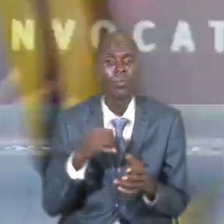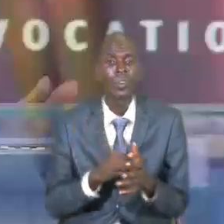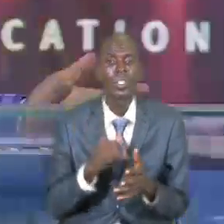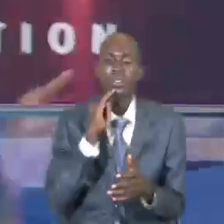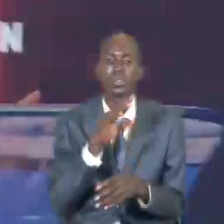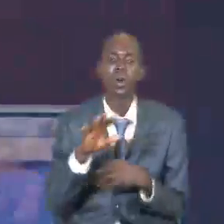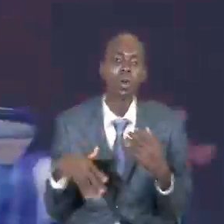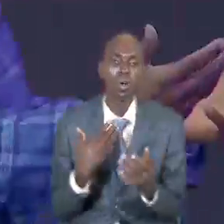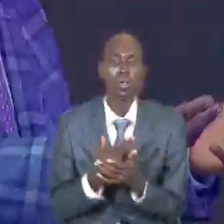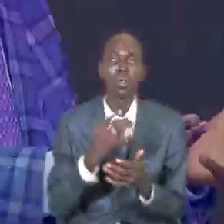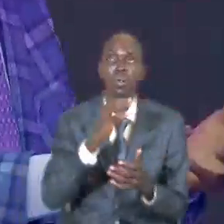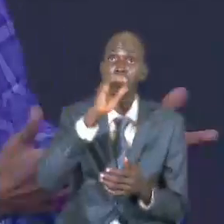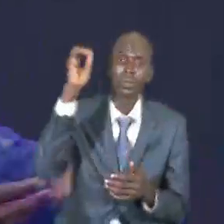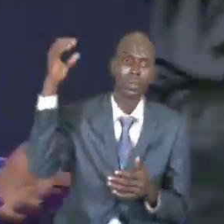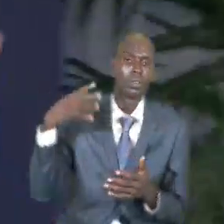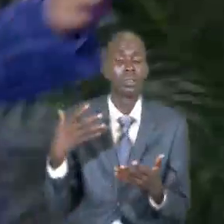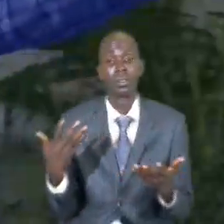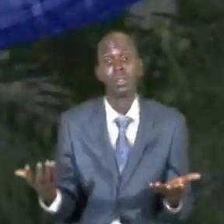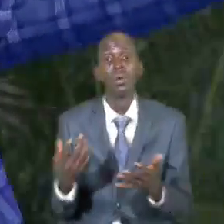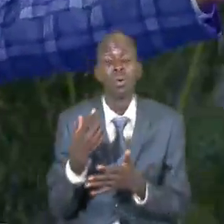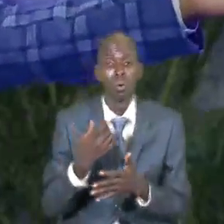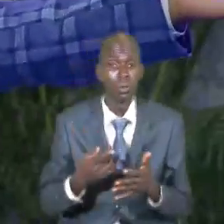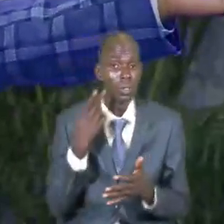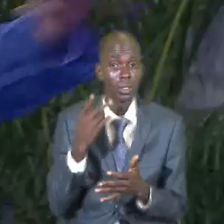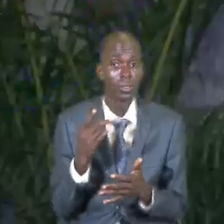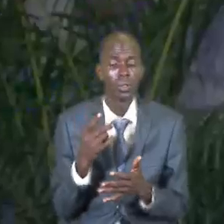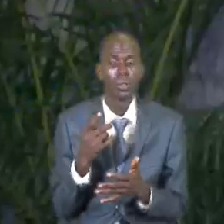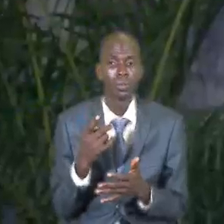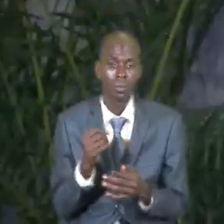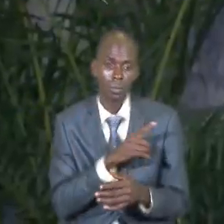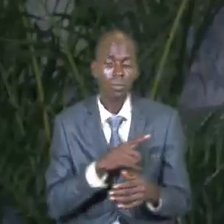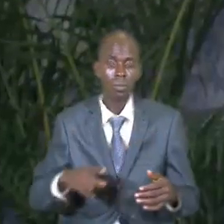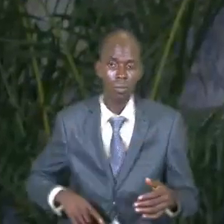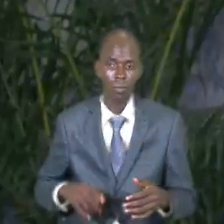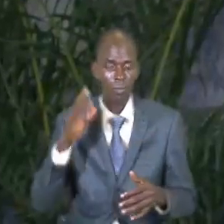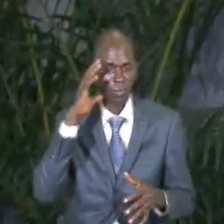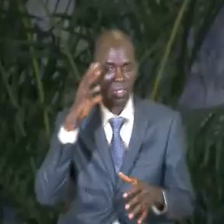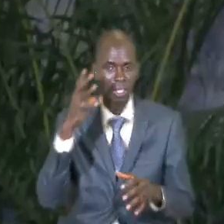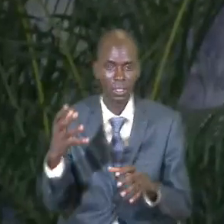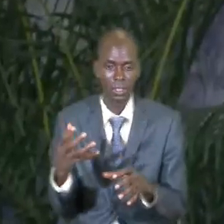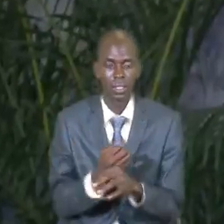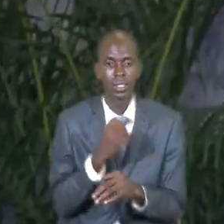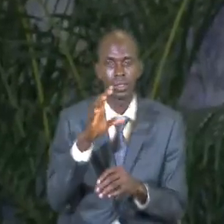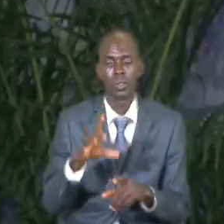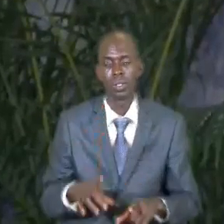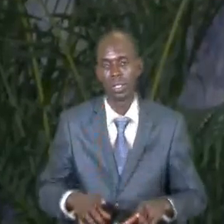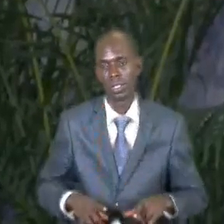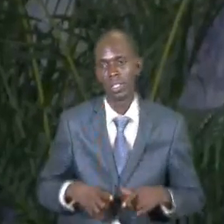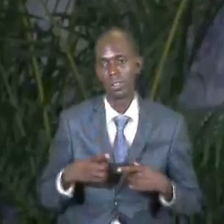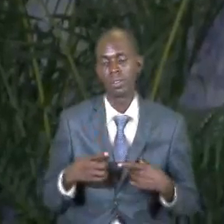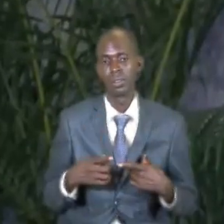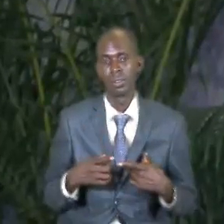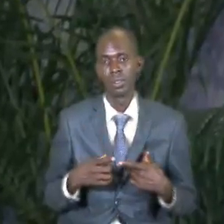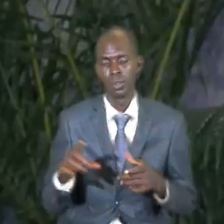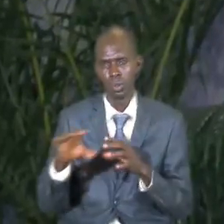if the Lord will take your life? Well, you don't know Paul, but you know me. Do you know Paul? Have you met